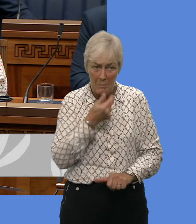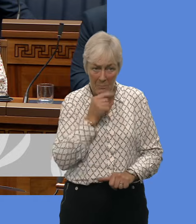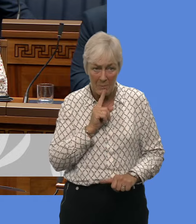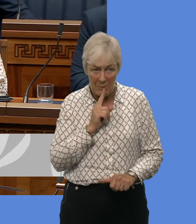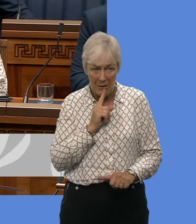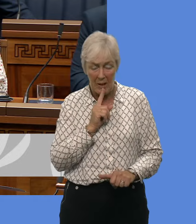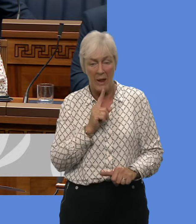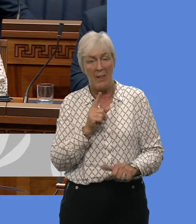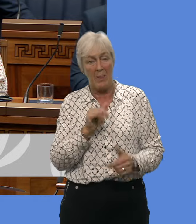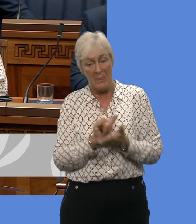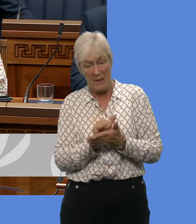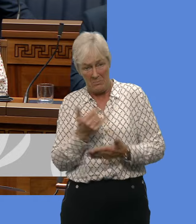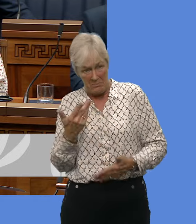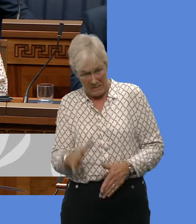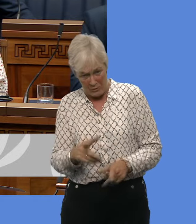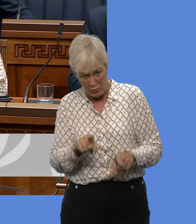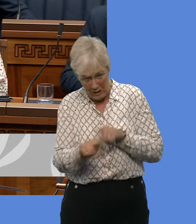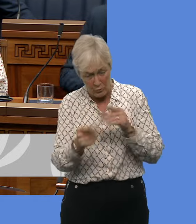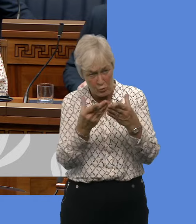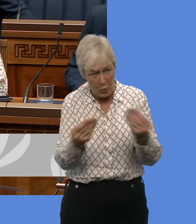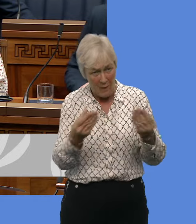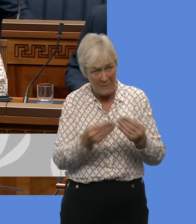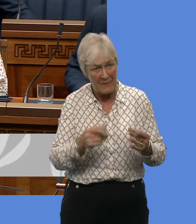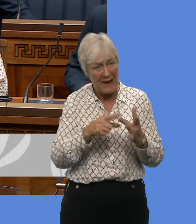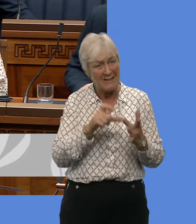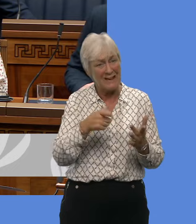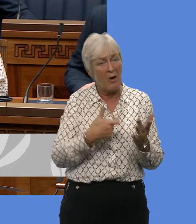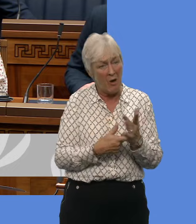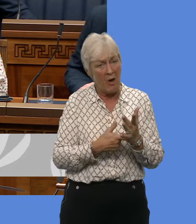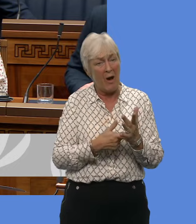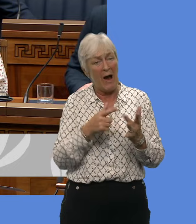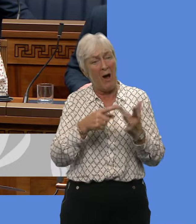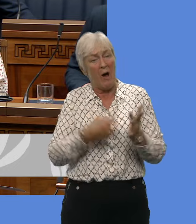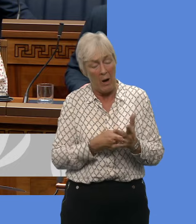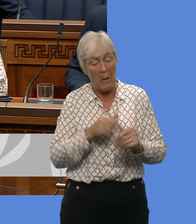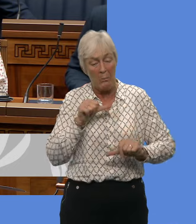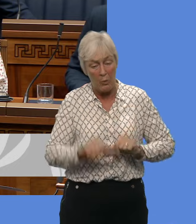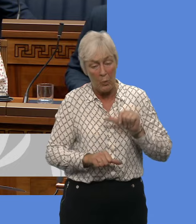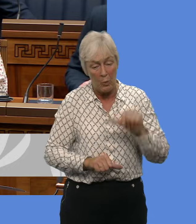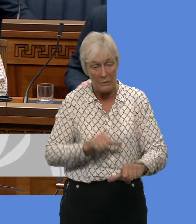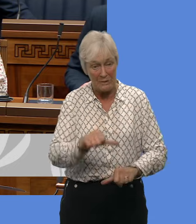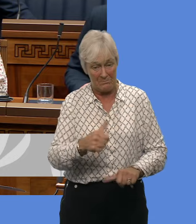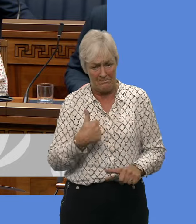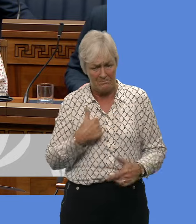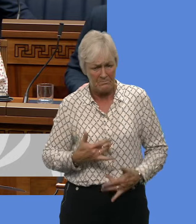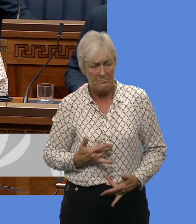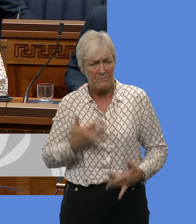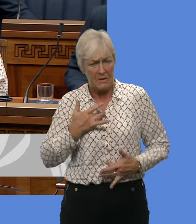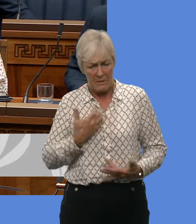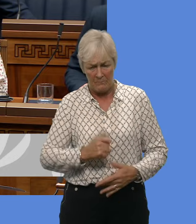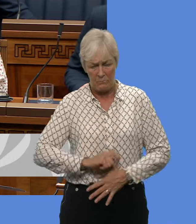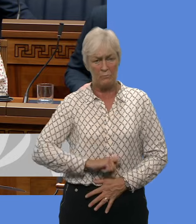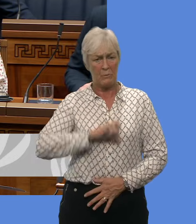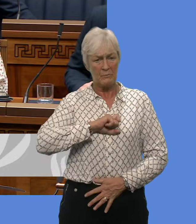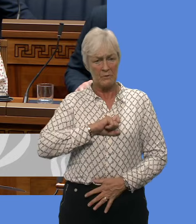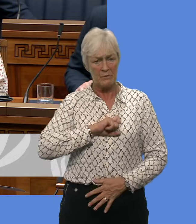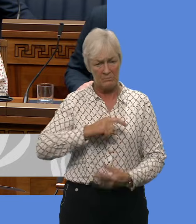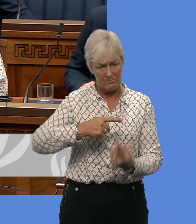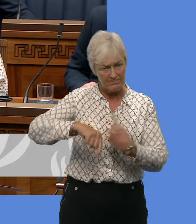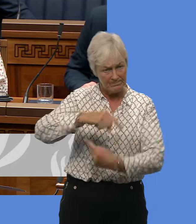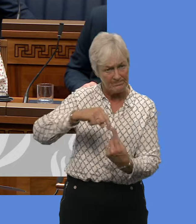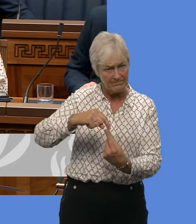inadequacies that is trying to resolve in the ICRIR process? I have to say I do have confidence in Sir Declan Morgan. I